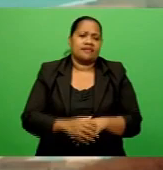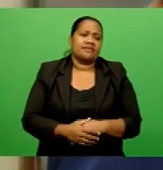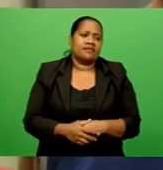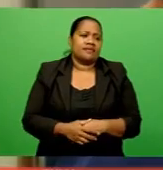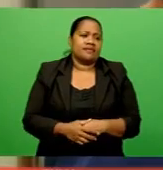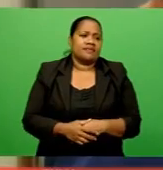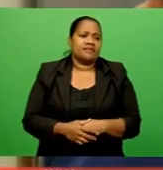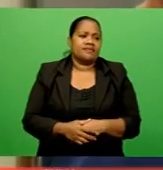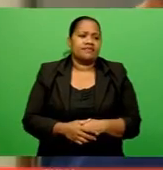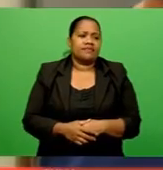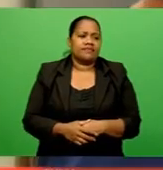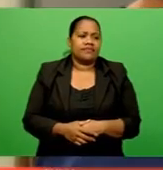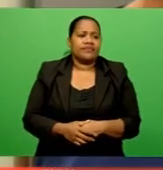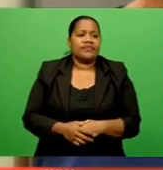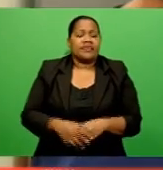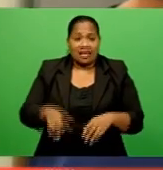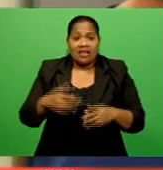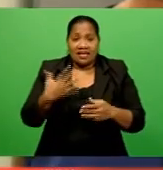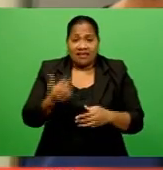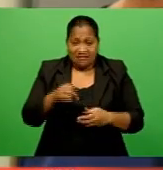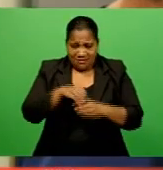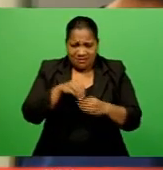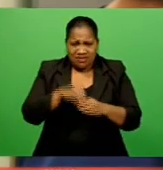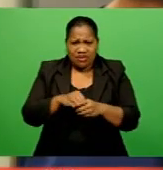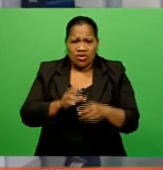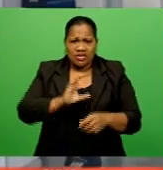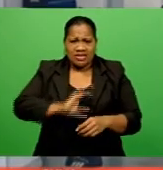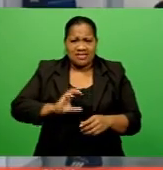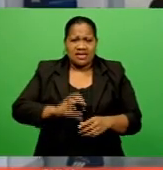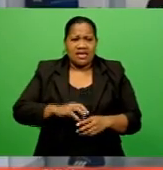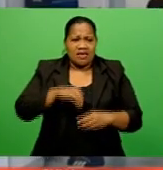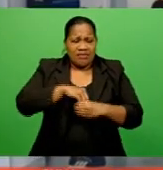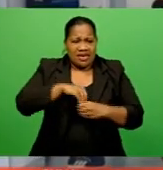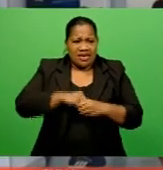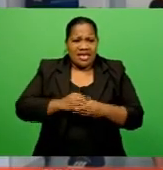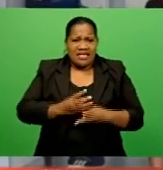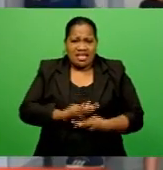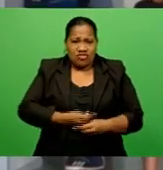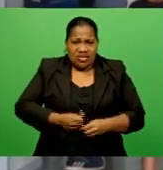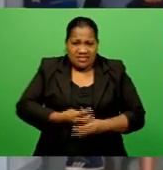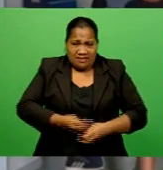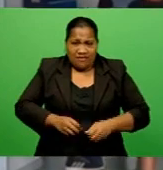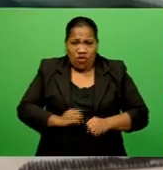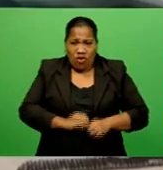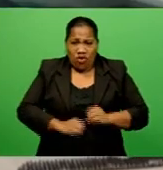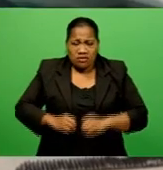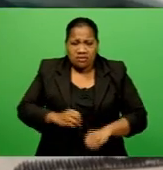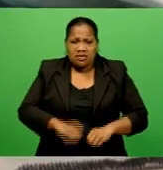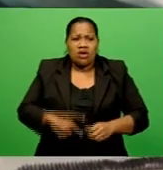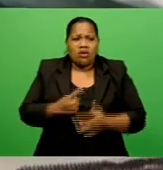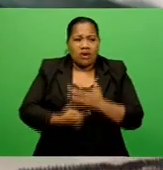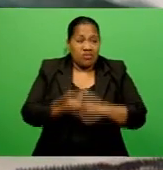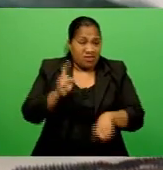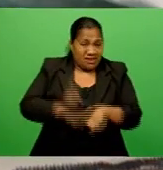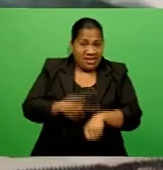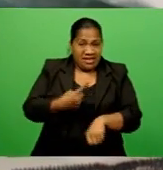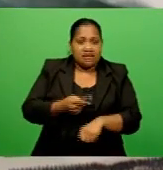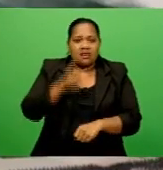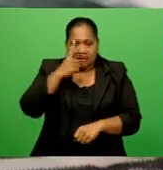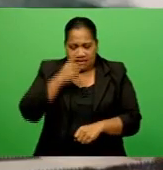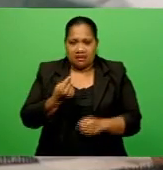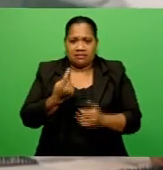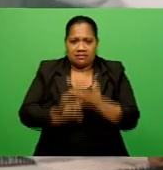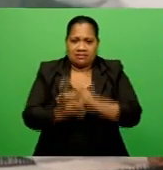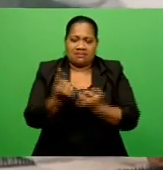Gastrointestinal cancer includes all cancers in a person's digestive tract organs. If detected or treated late, it can be fatal. We